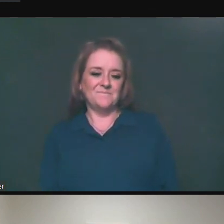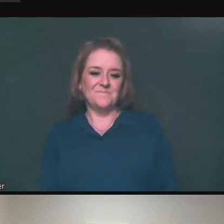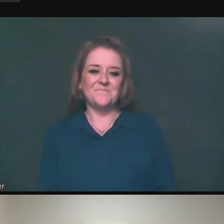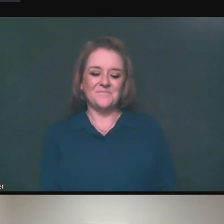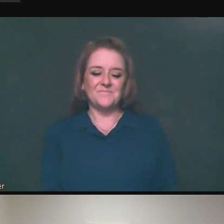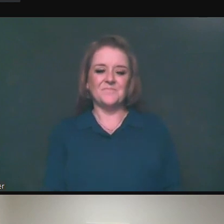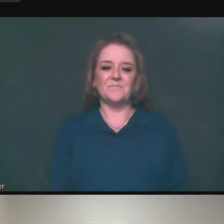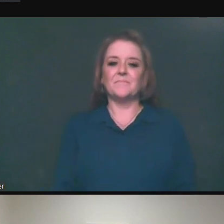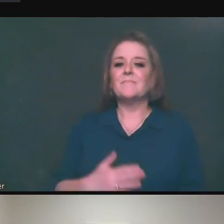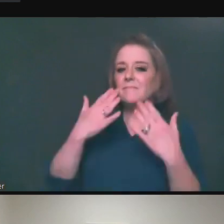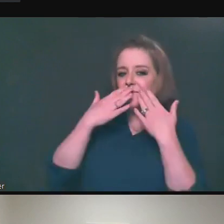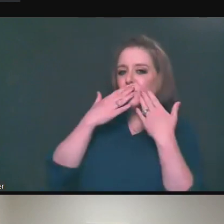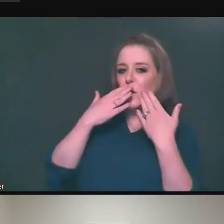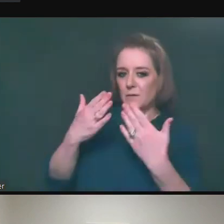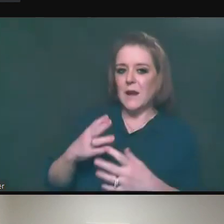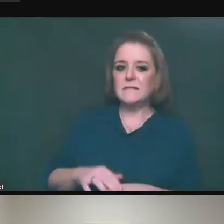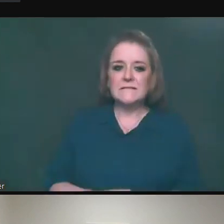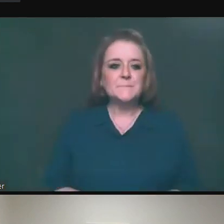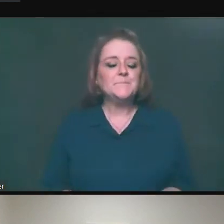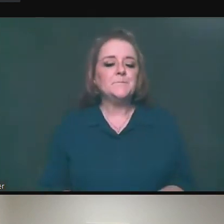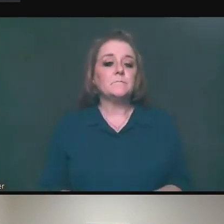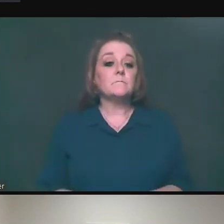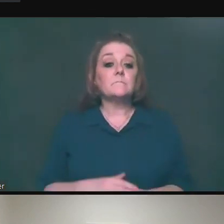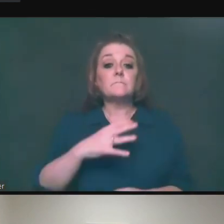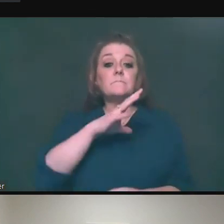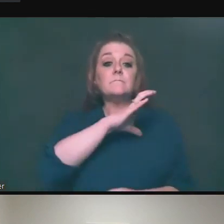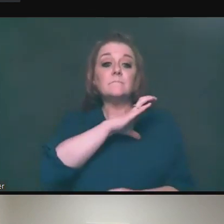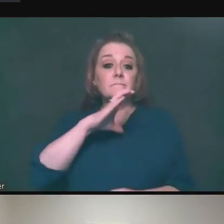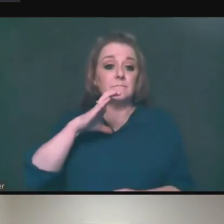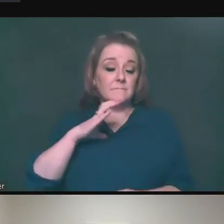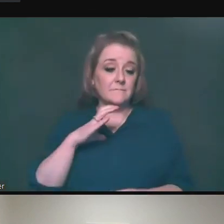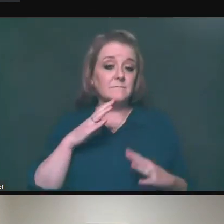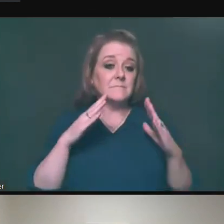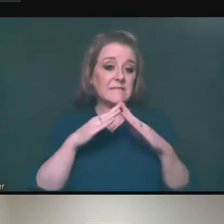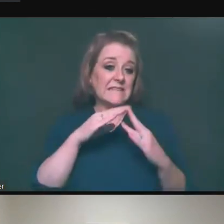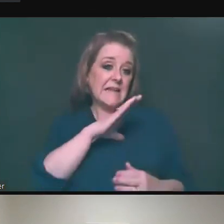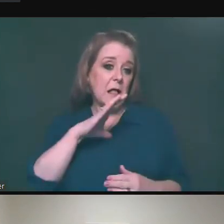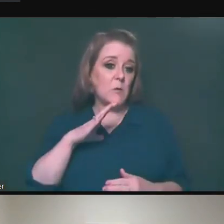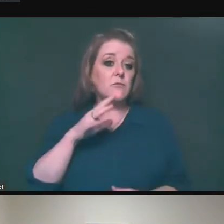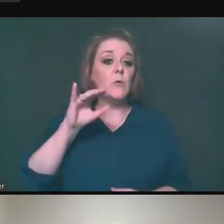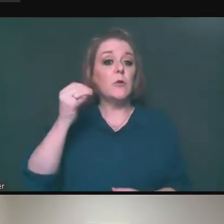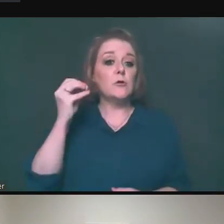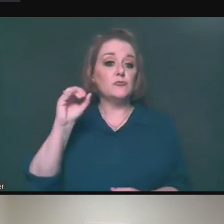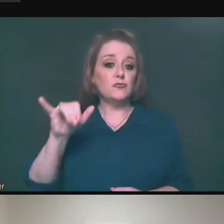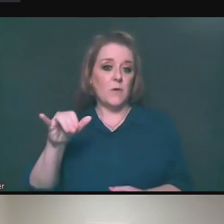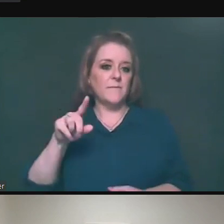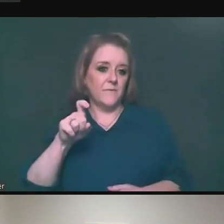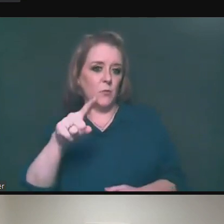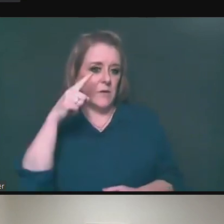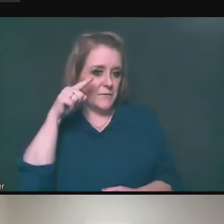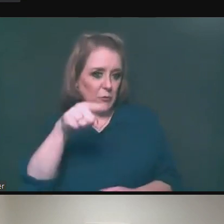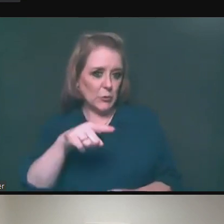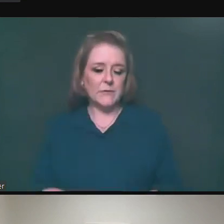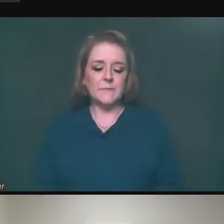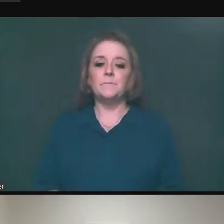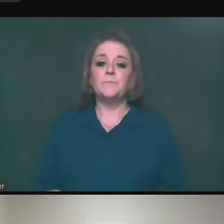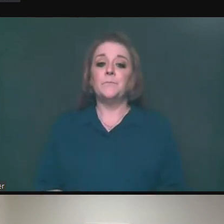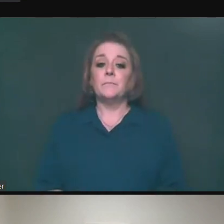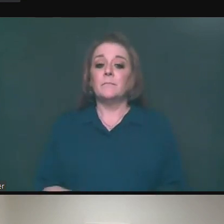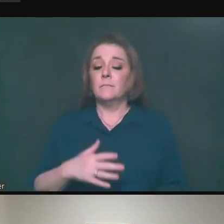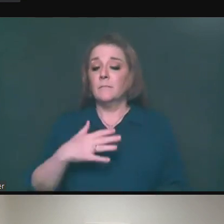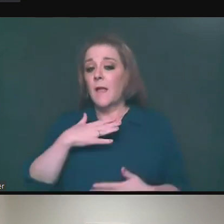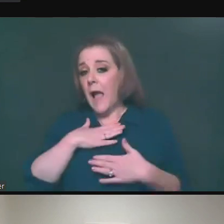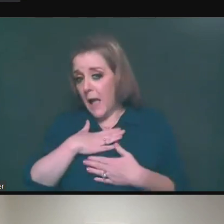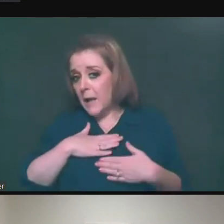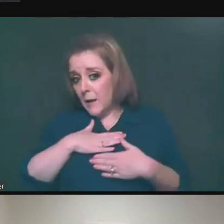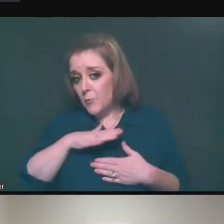Gracias. Gracias a usted. Councilwoman Joy, my next question is for you. I appreciate your message and